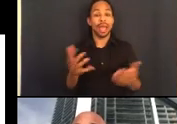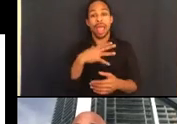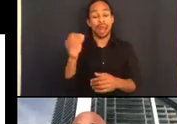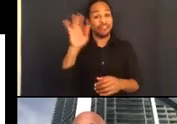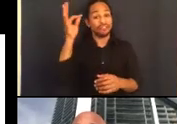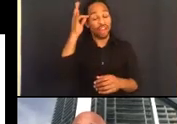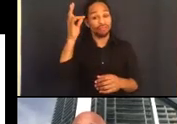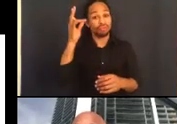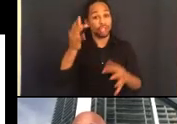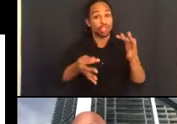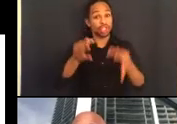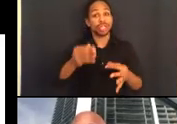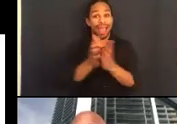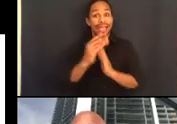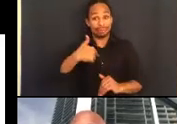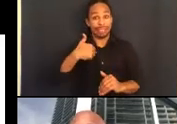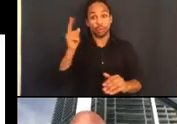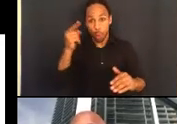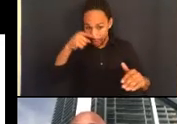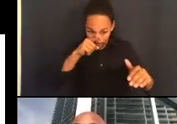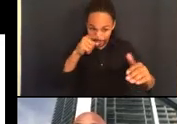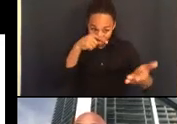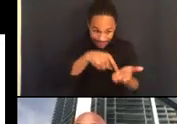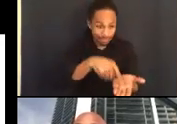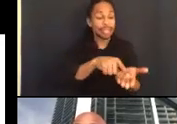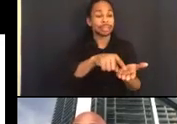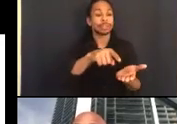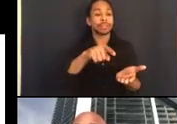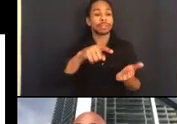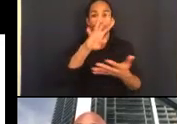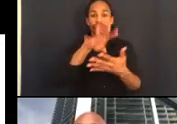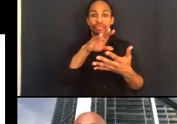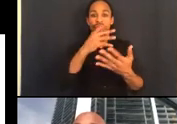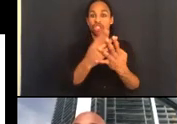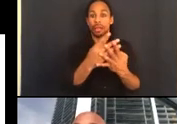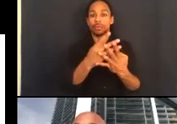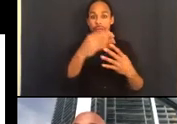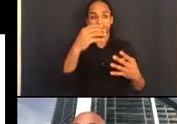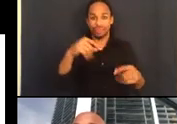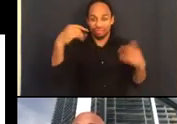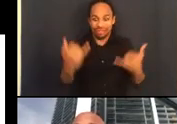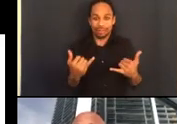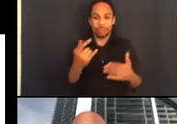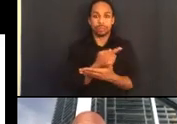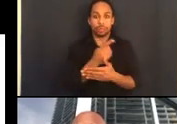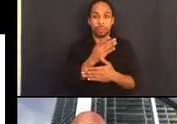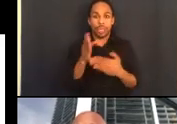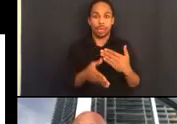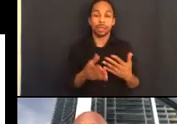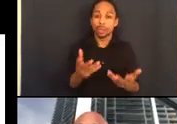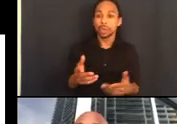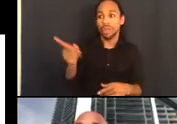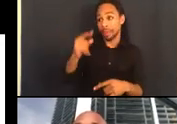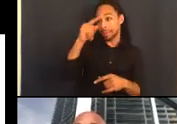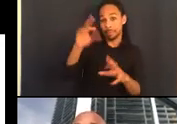me to inspect the jails this past weekend. So as I told you, the Black population of Fisher Island is Oprah